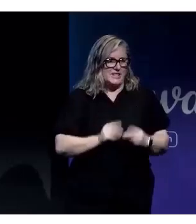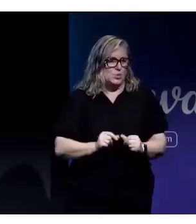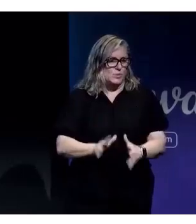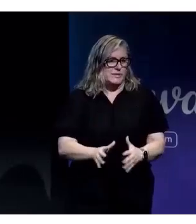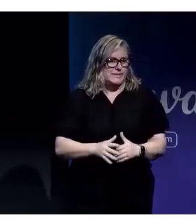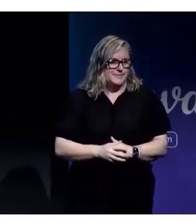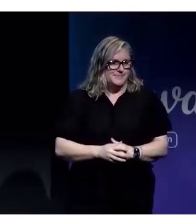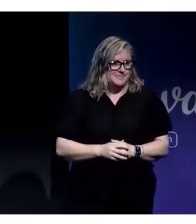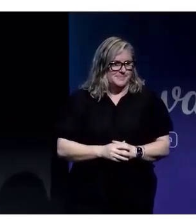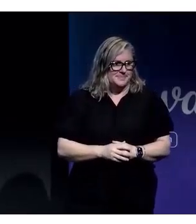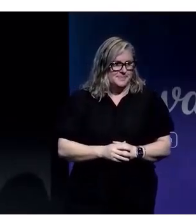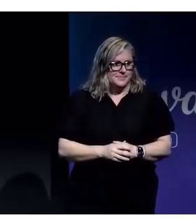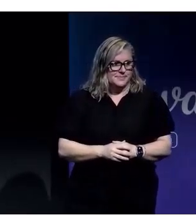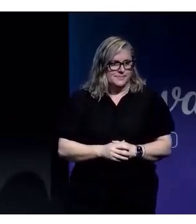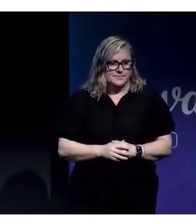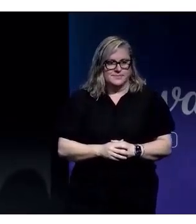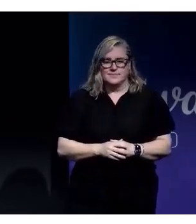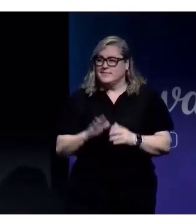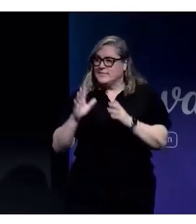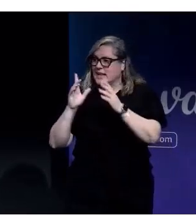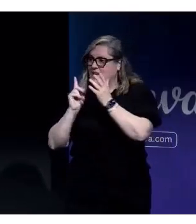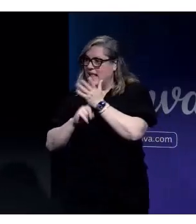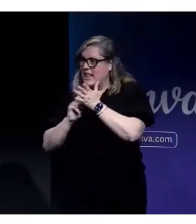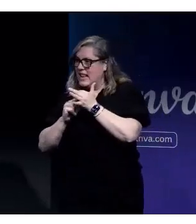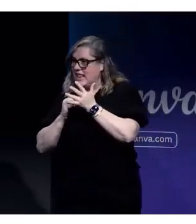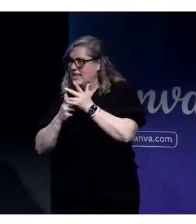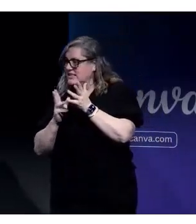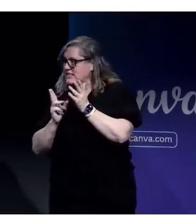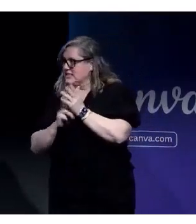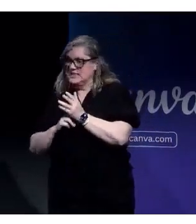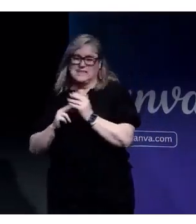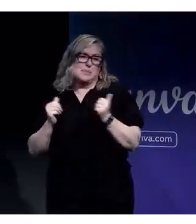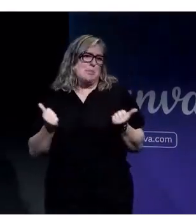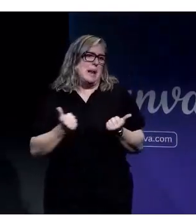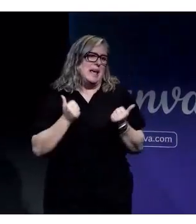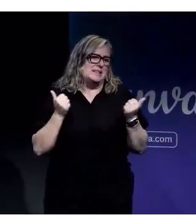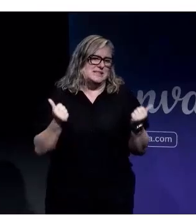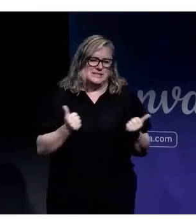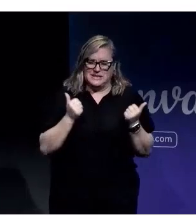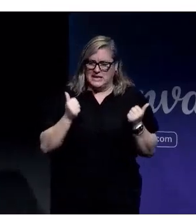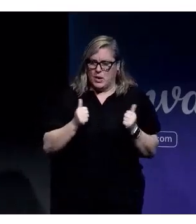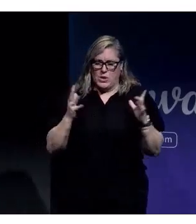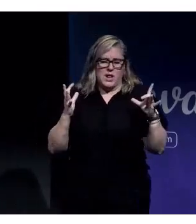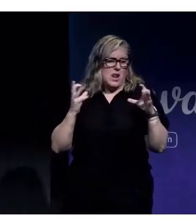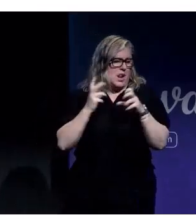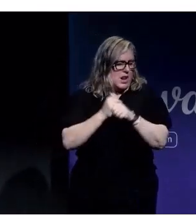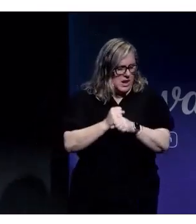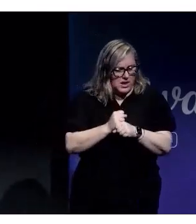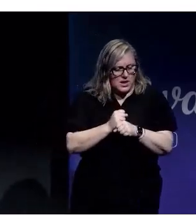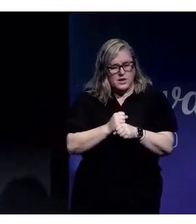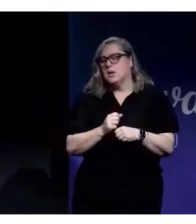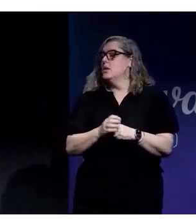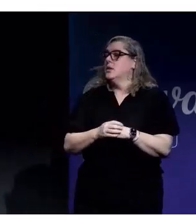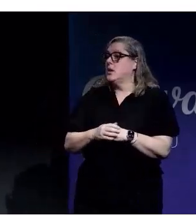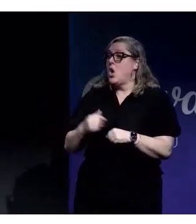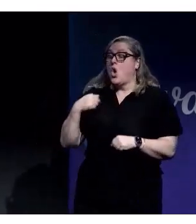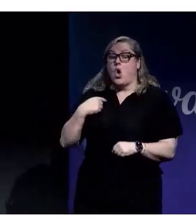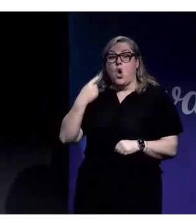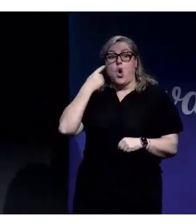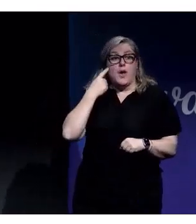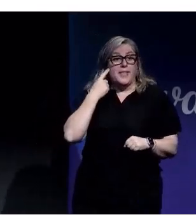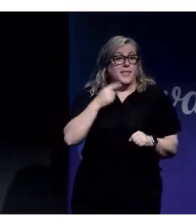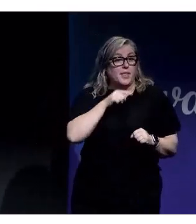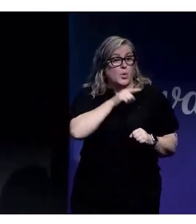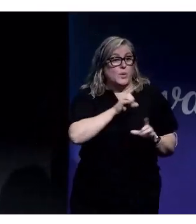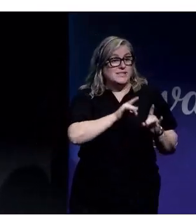So, lessons were plenty. I'm going to keep it short. Now, I thought in the beginning